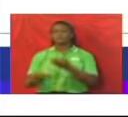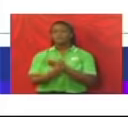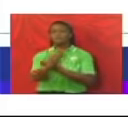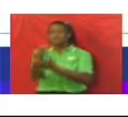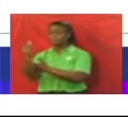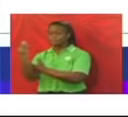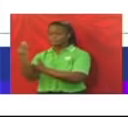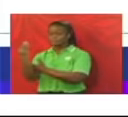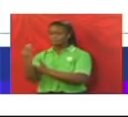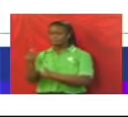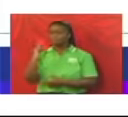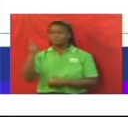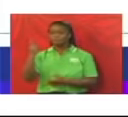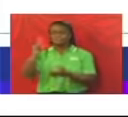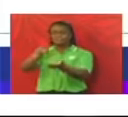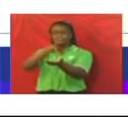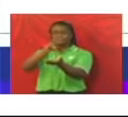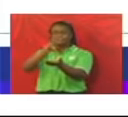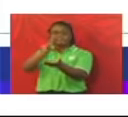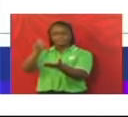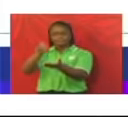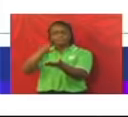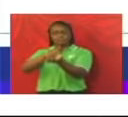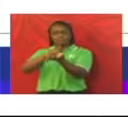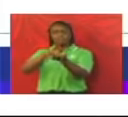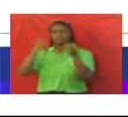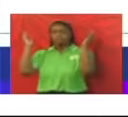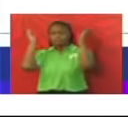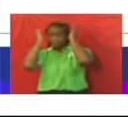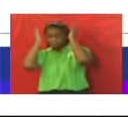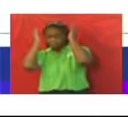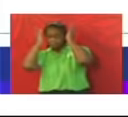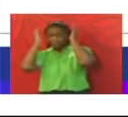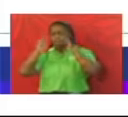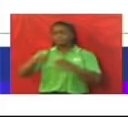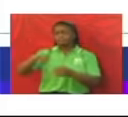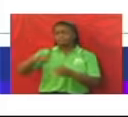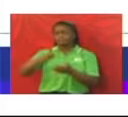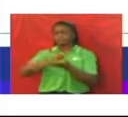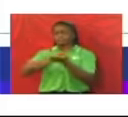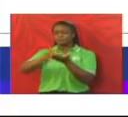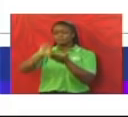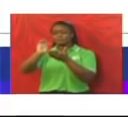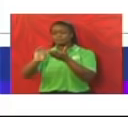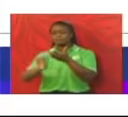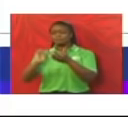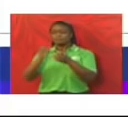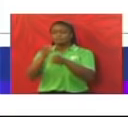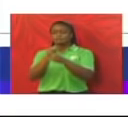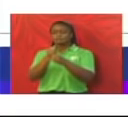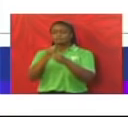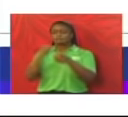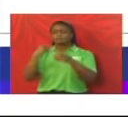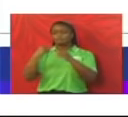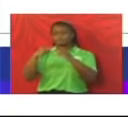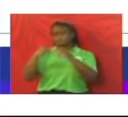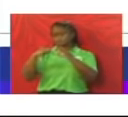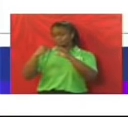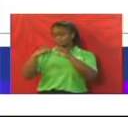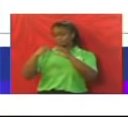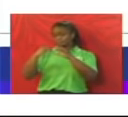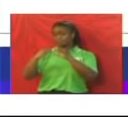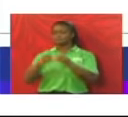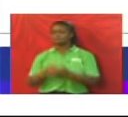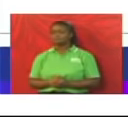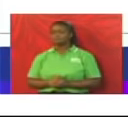Hines. Over the weekend, we received an email informing us of the setting up of a